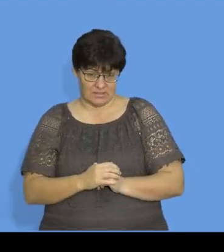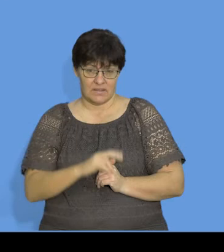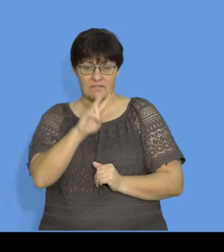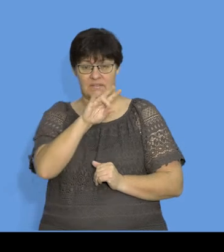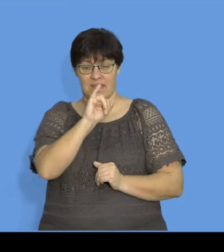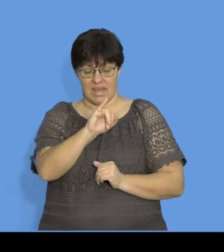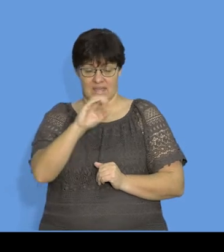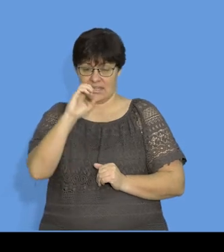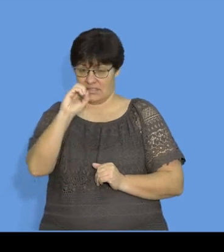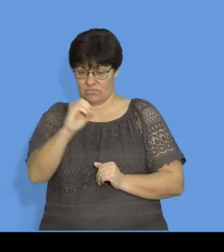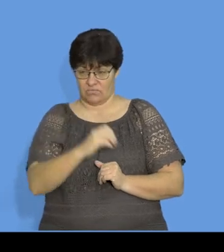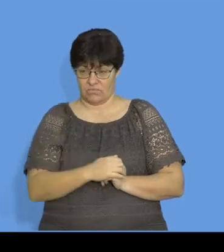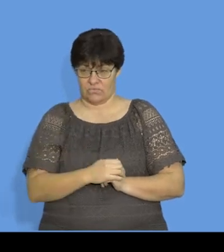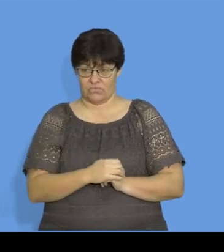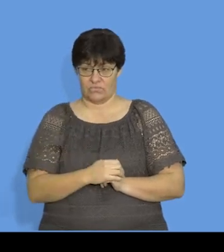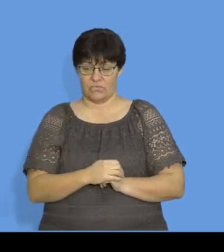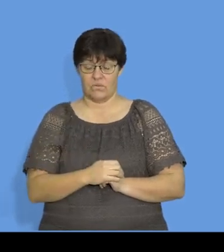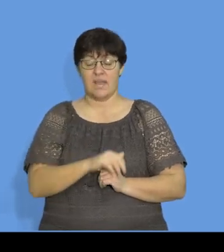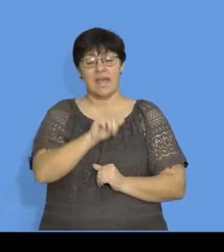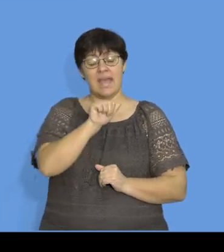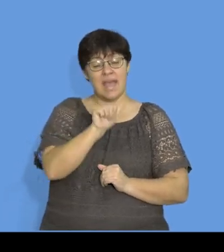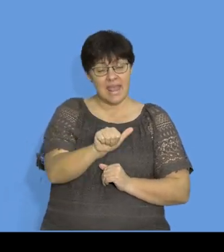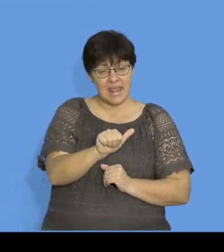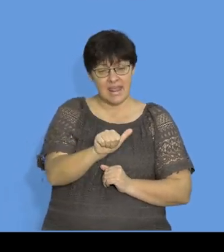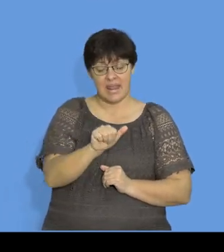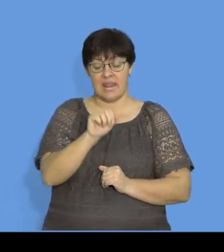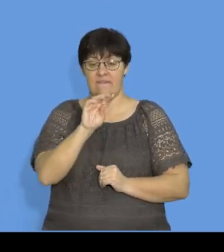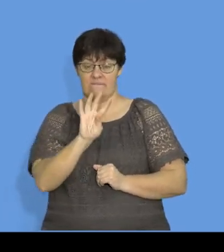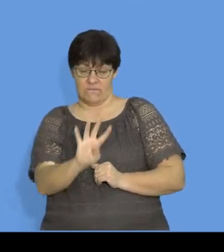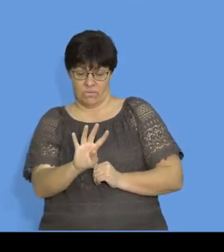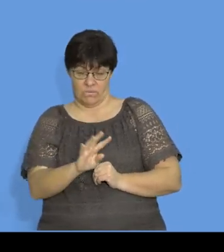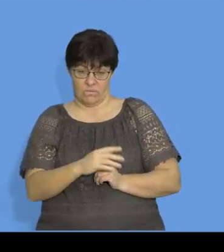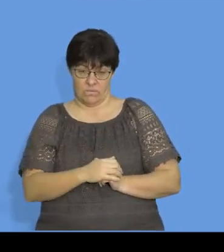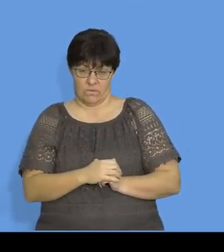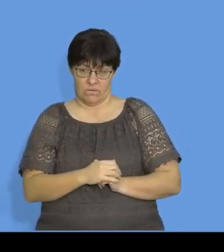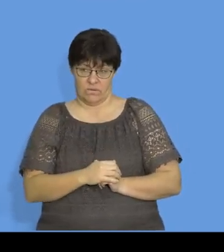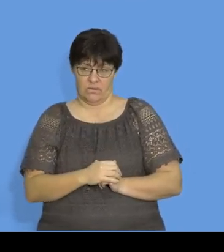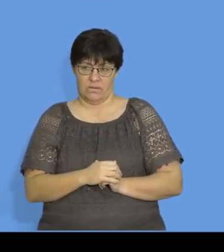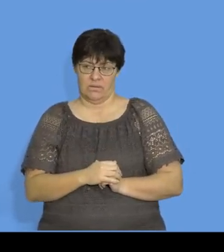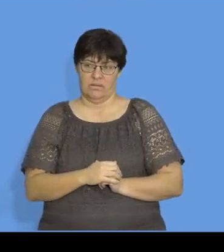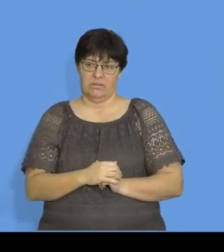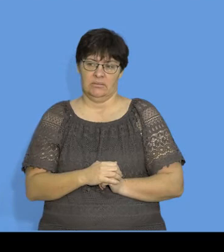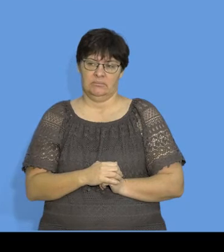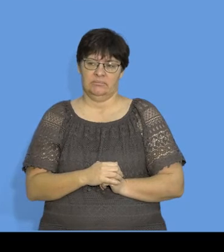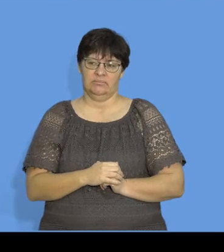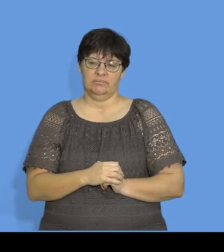Vi is 0. A was 4.